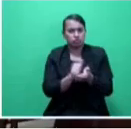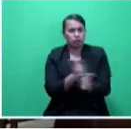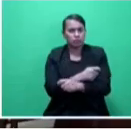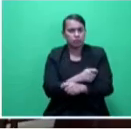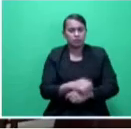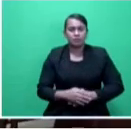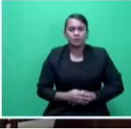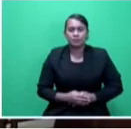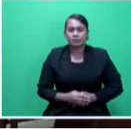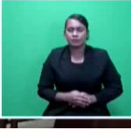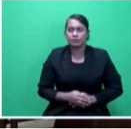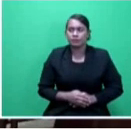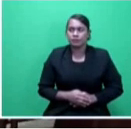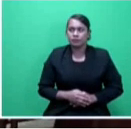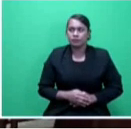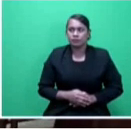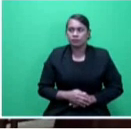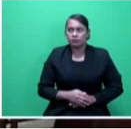the Honourable Attorney General.